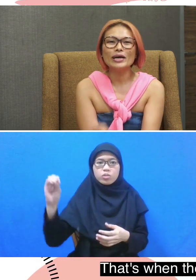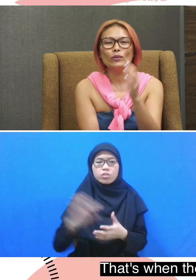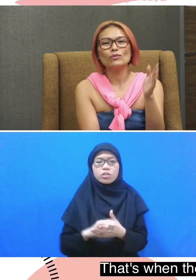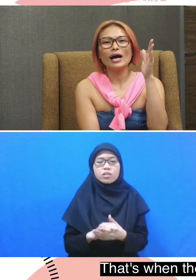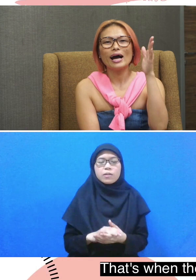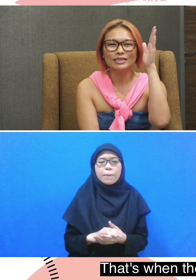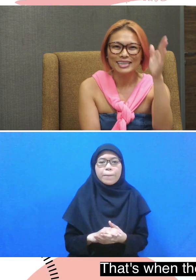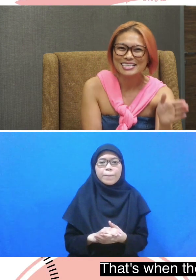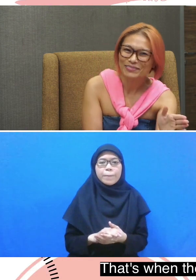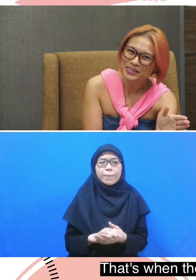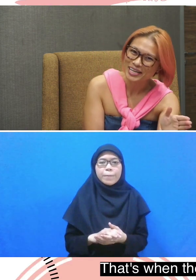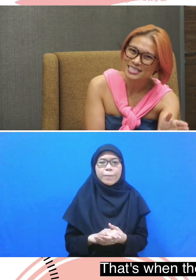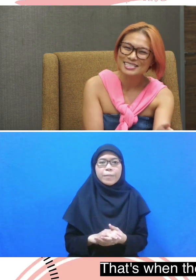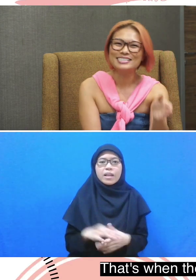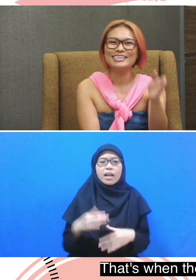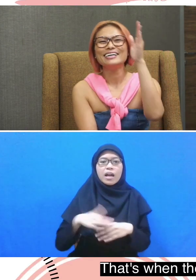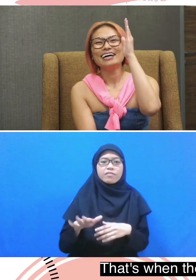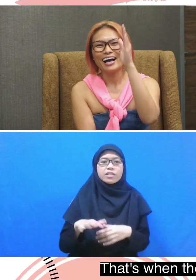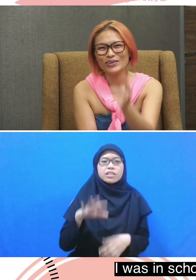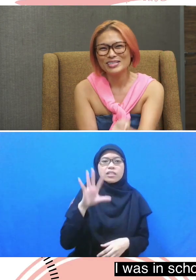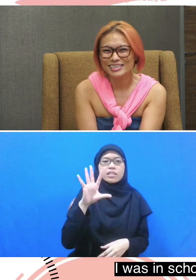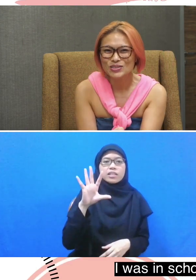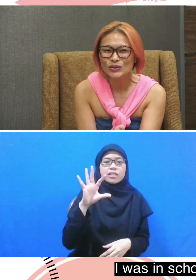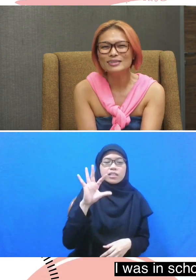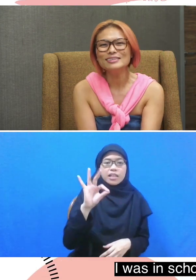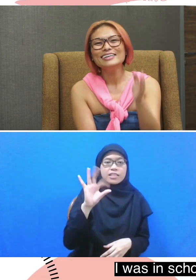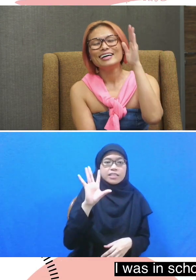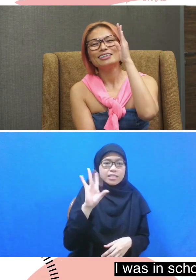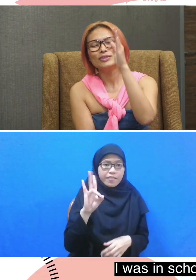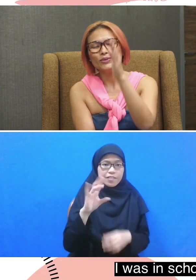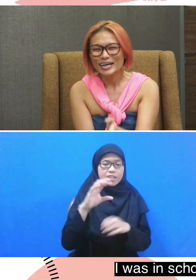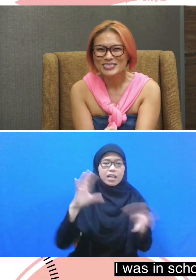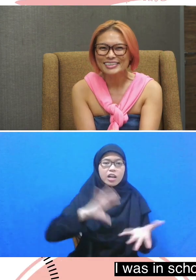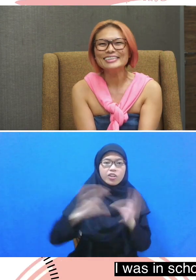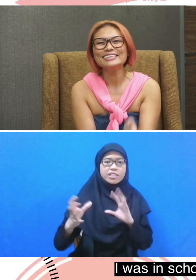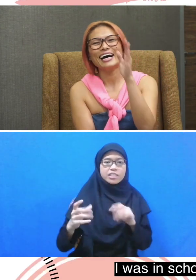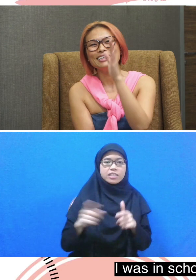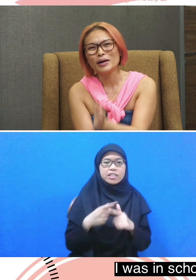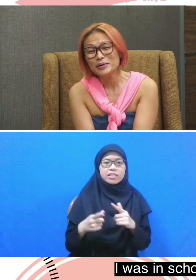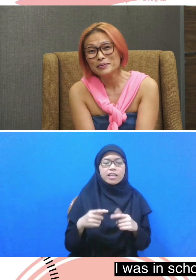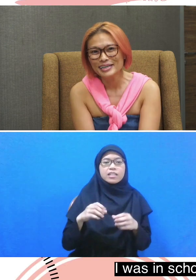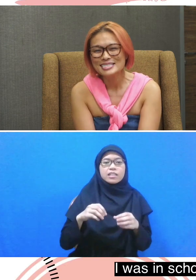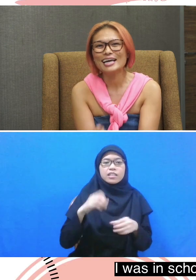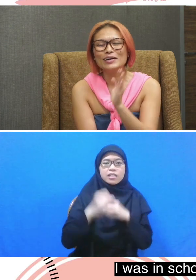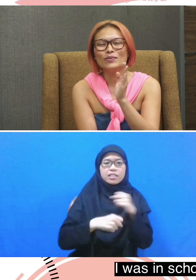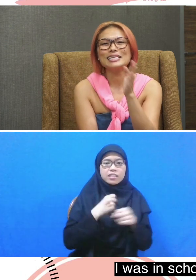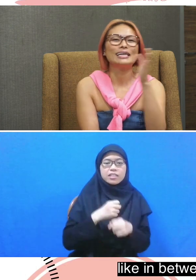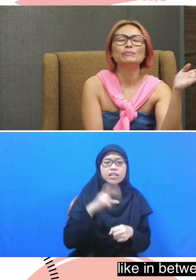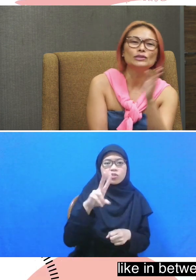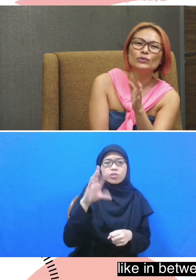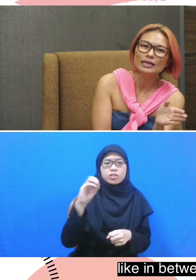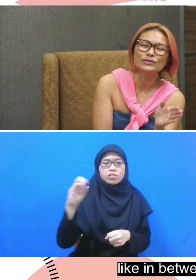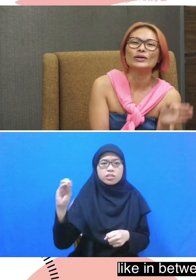So it was after the 97 crisis, I was in school. Year 2000, the IT bubble burst. And it was